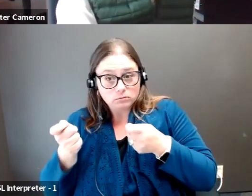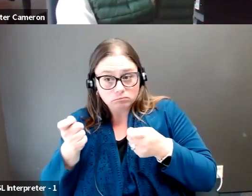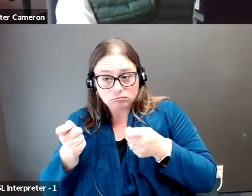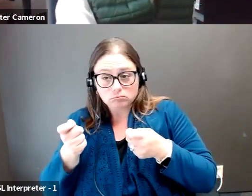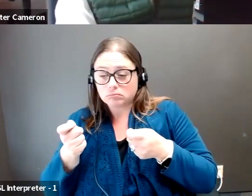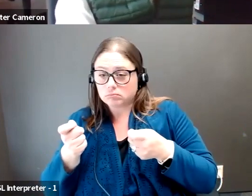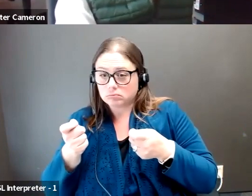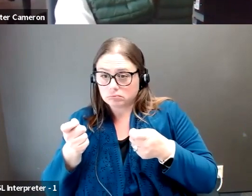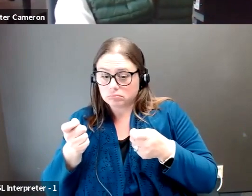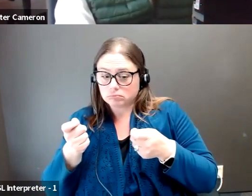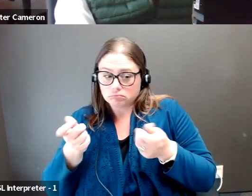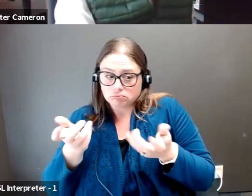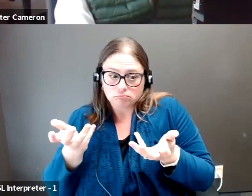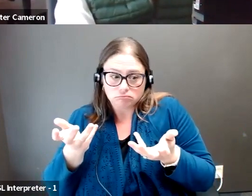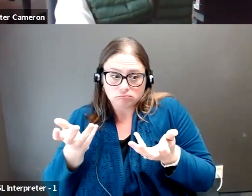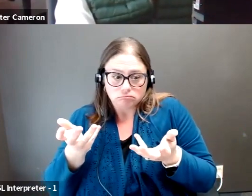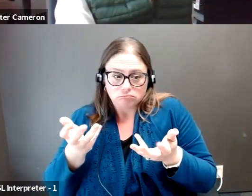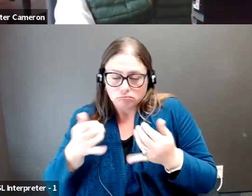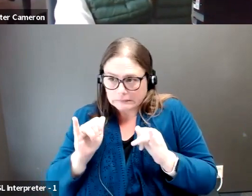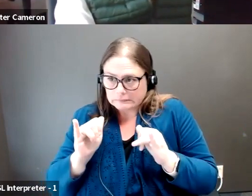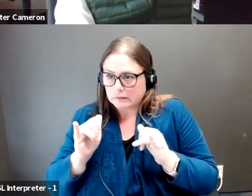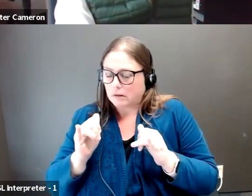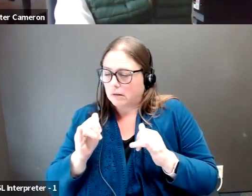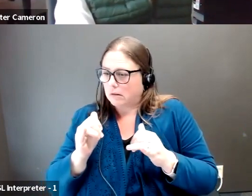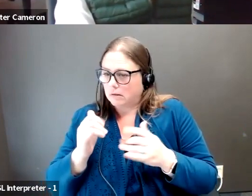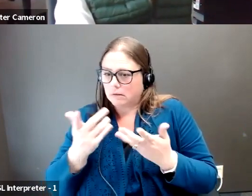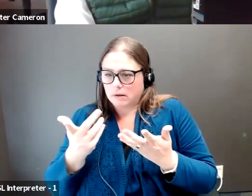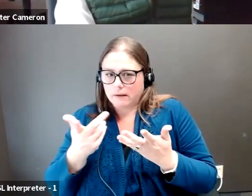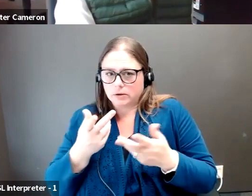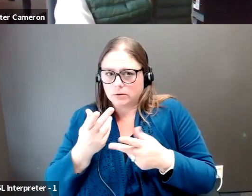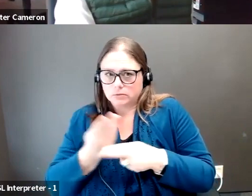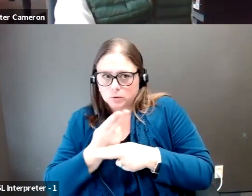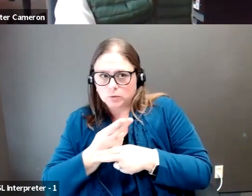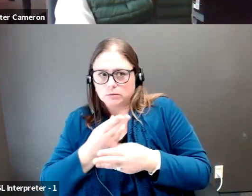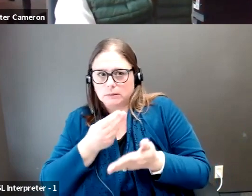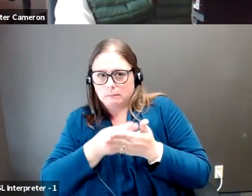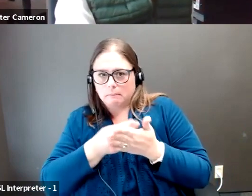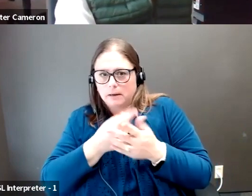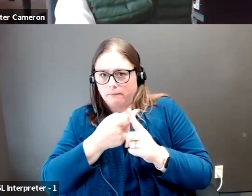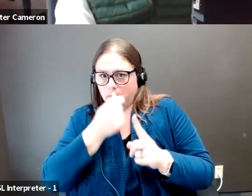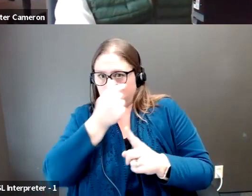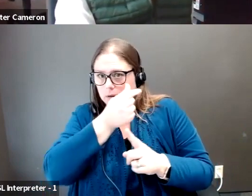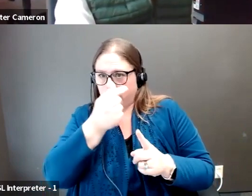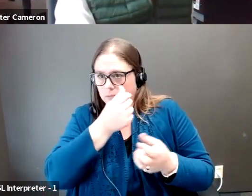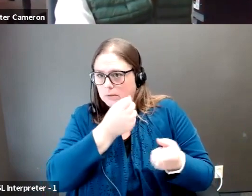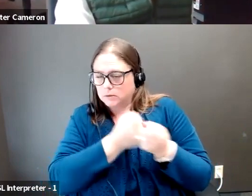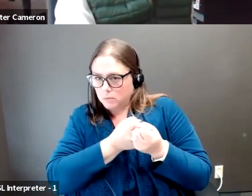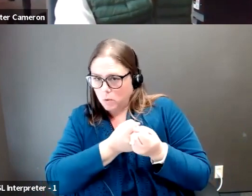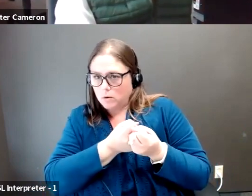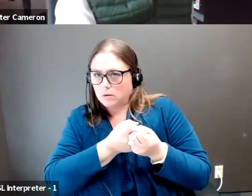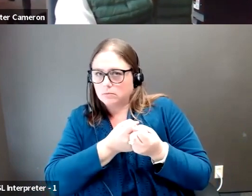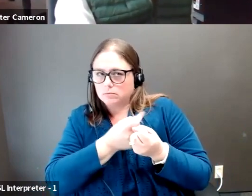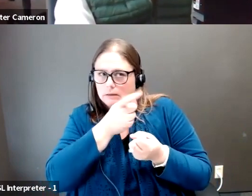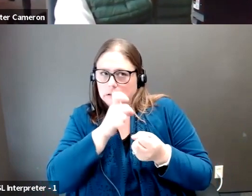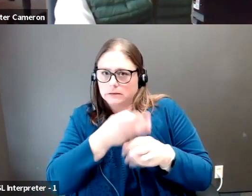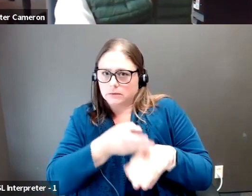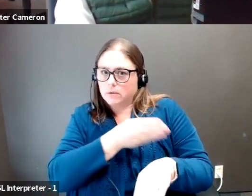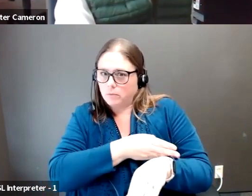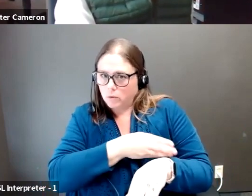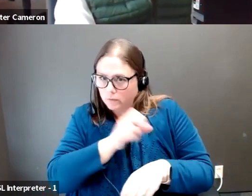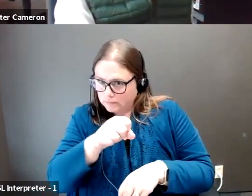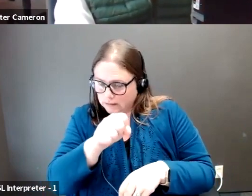with the financial support from the government, and it needs to be improved. But there can be, like the home